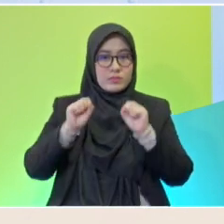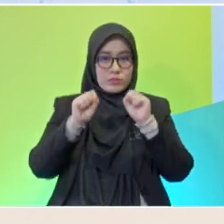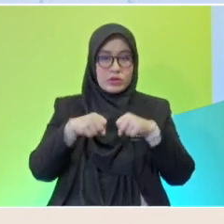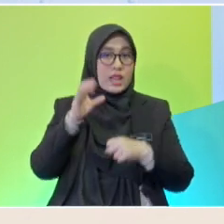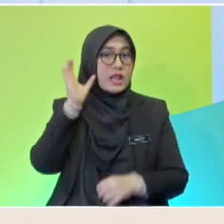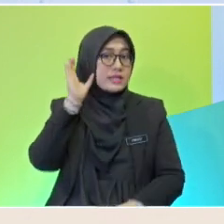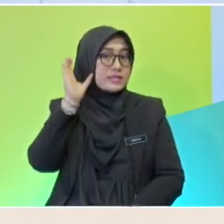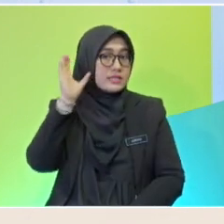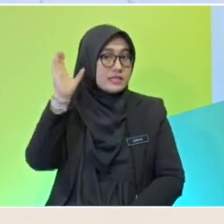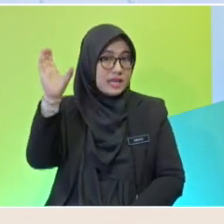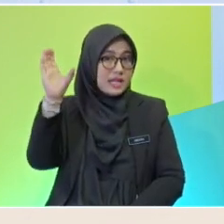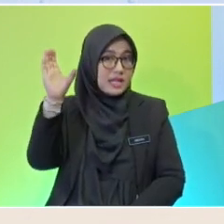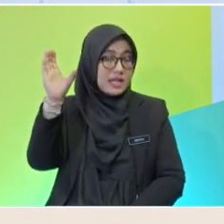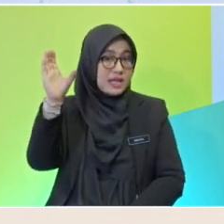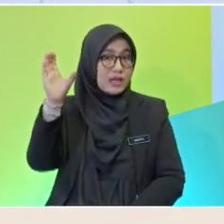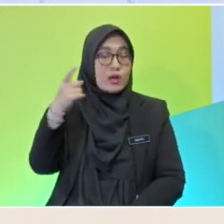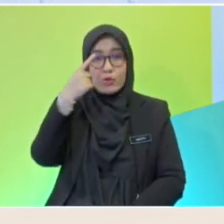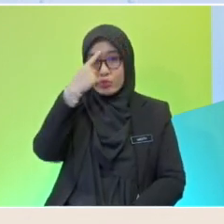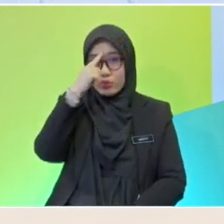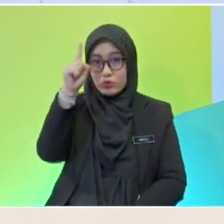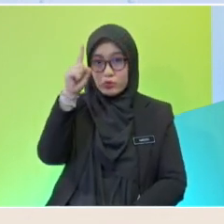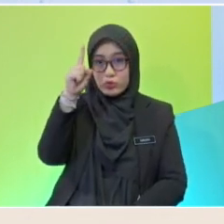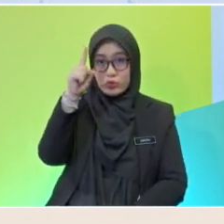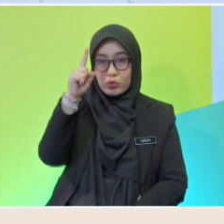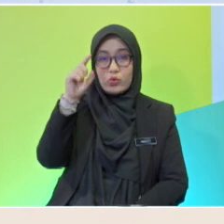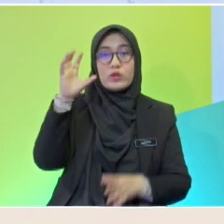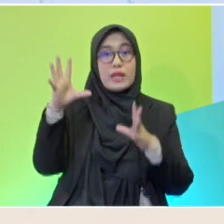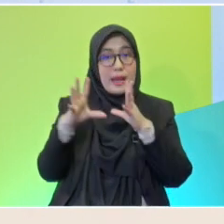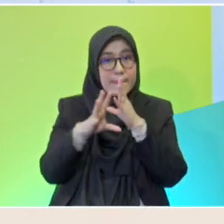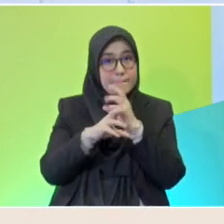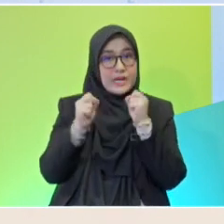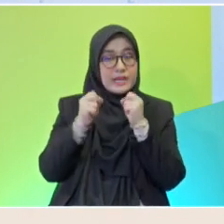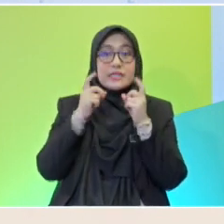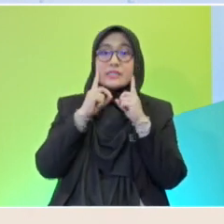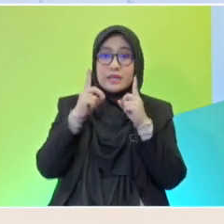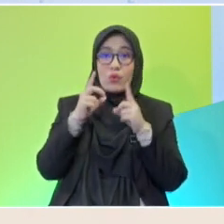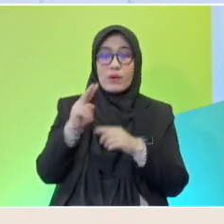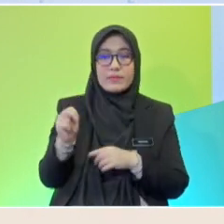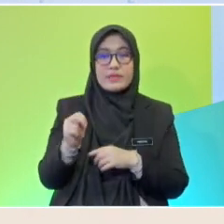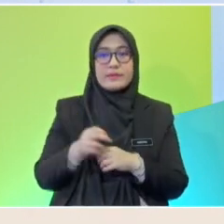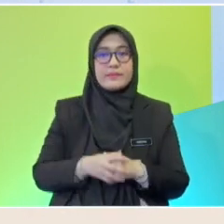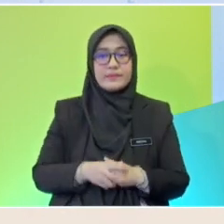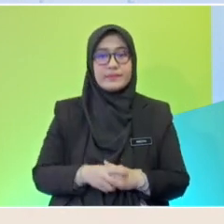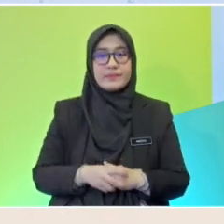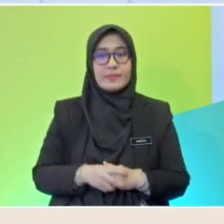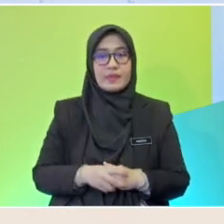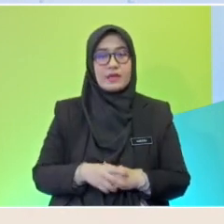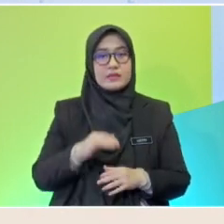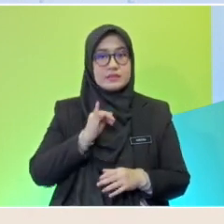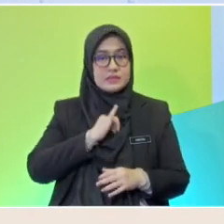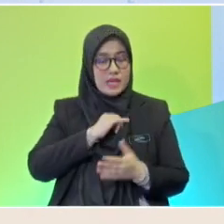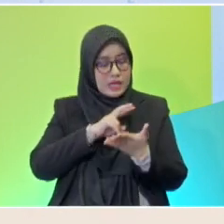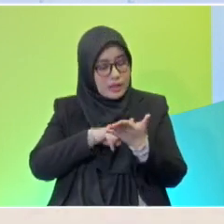listen to obtain the answer. I will let pupils know what are they going to listen for. I will read the question with